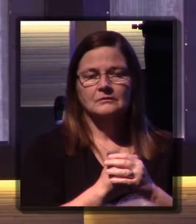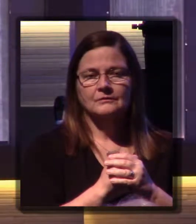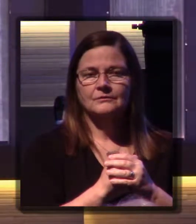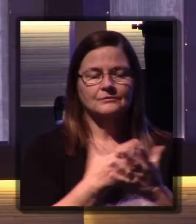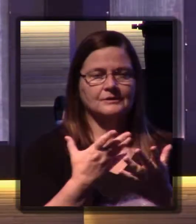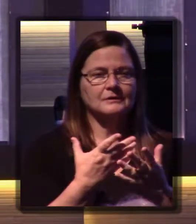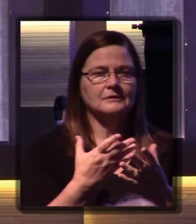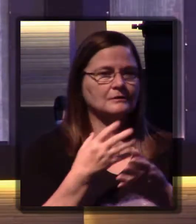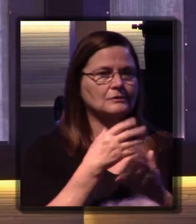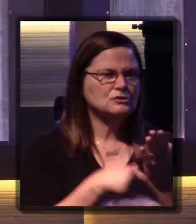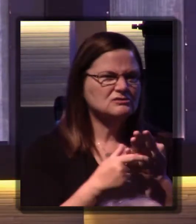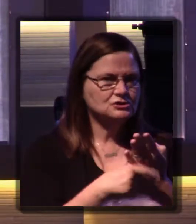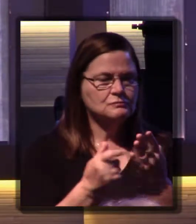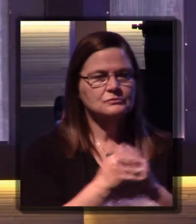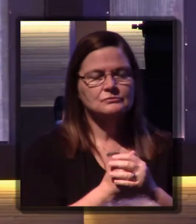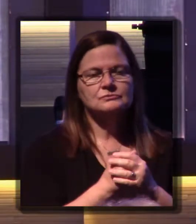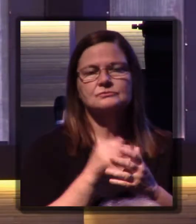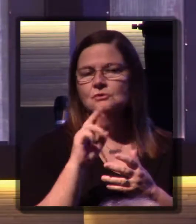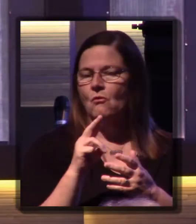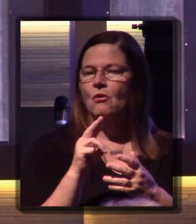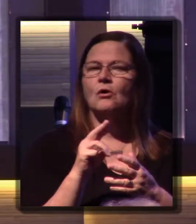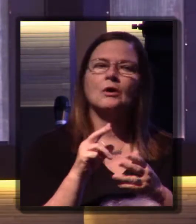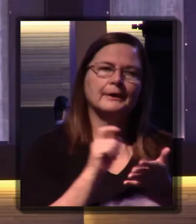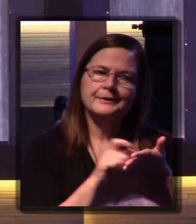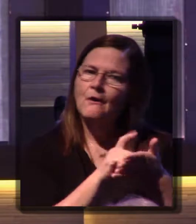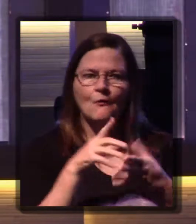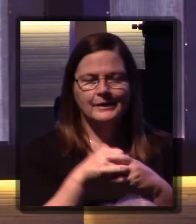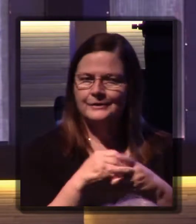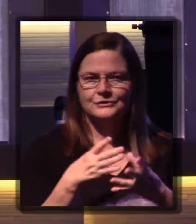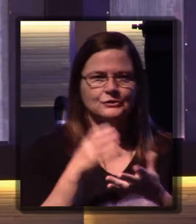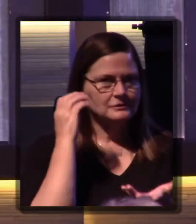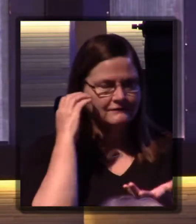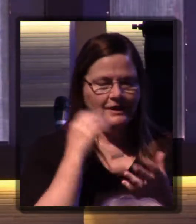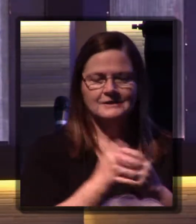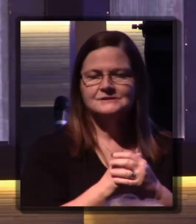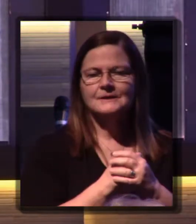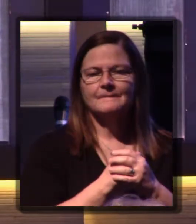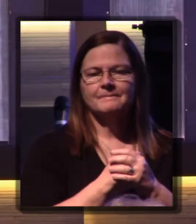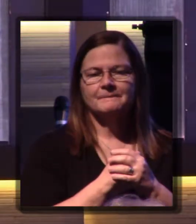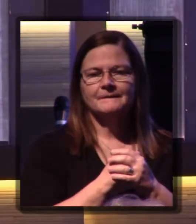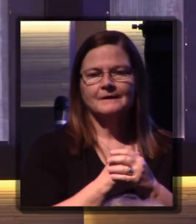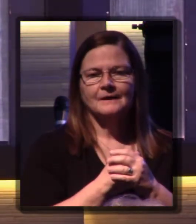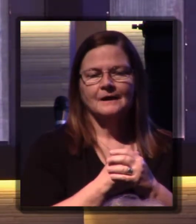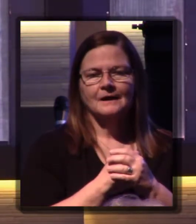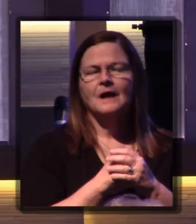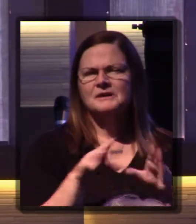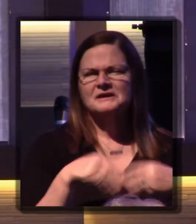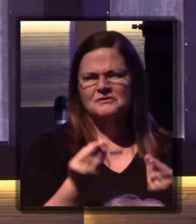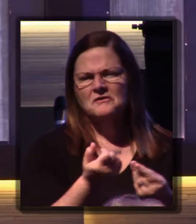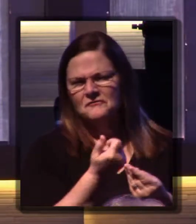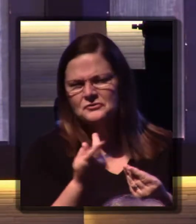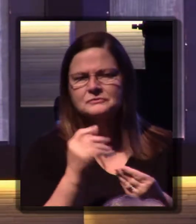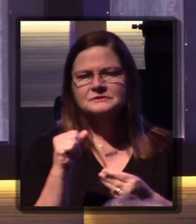of the news and schmooze or a note in your device, I want you to take I'm going to give you just a few